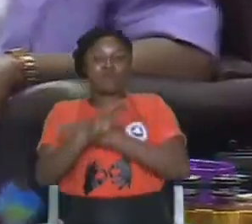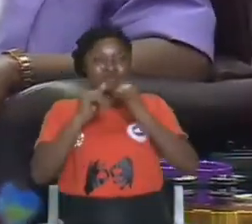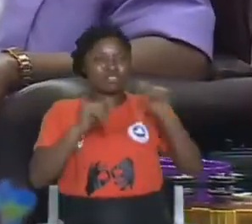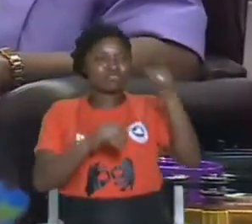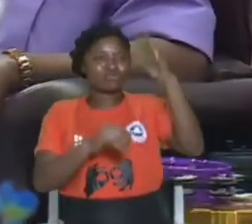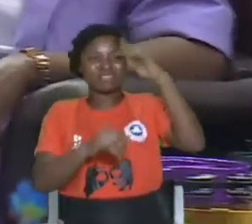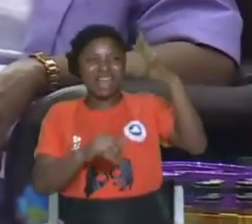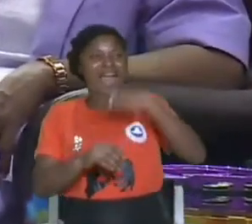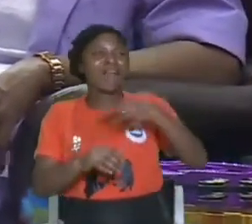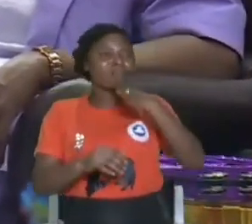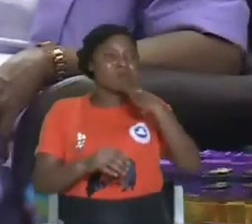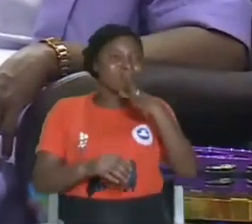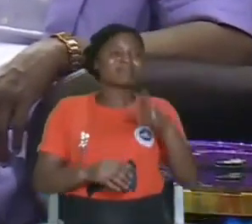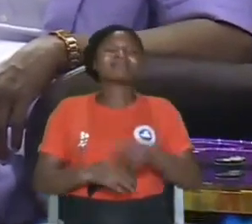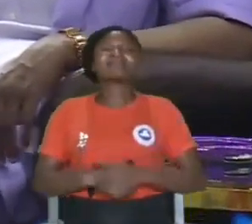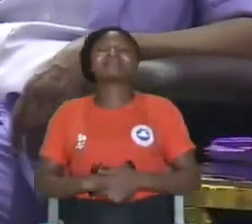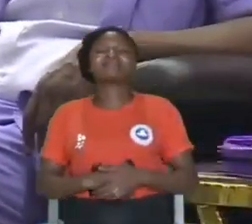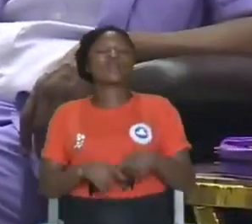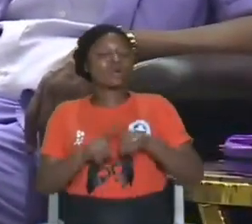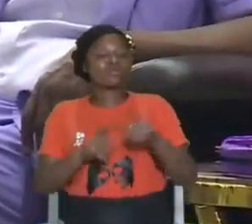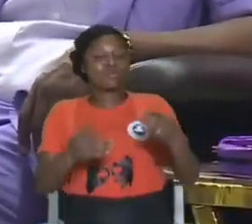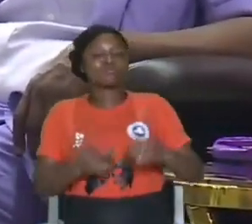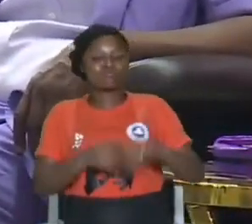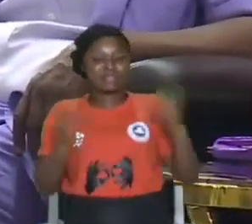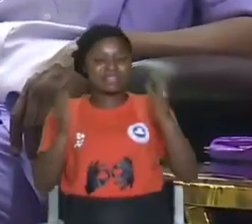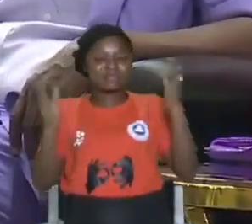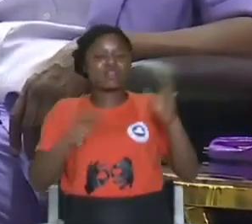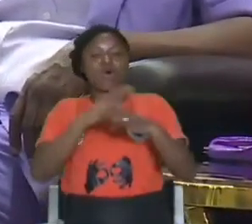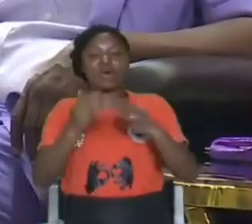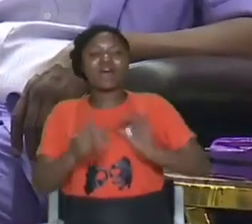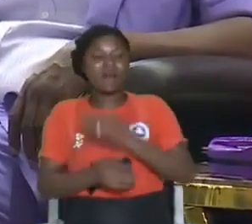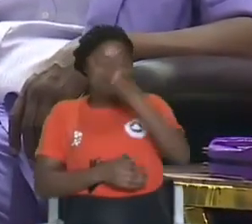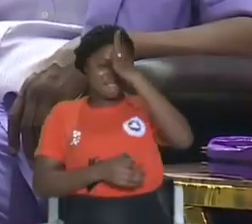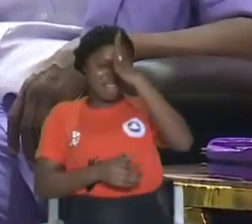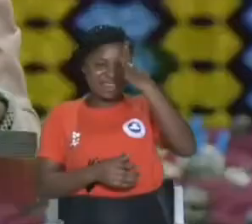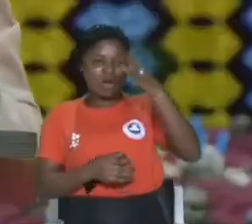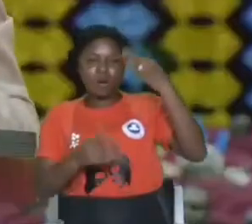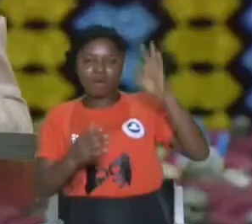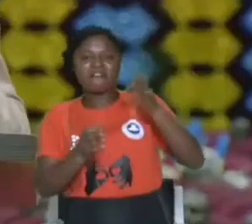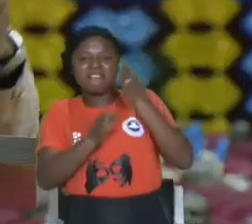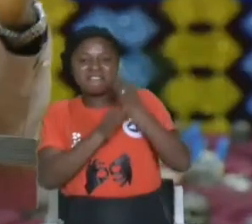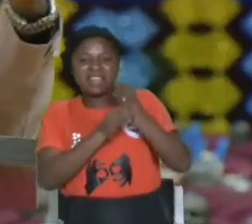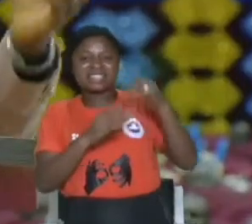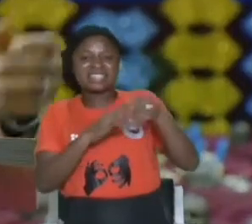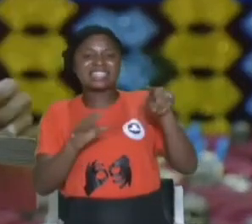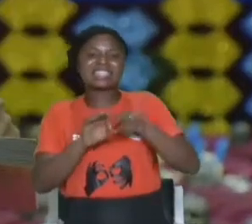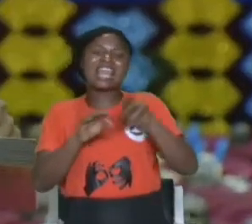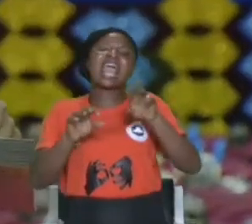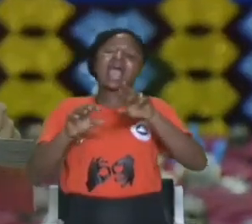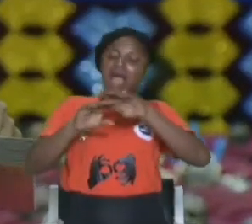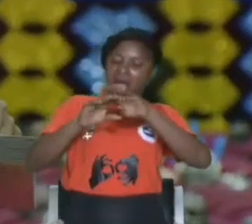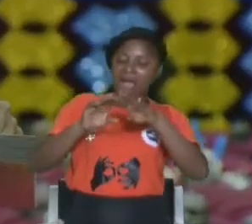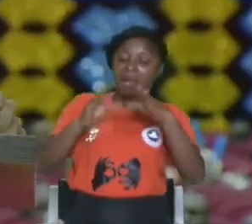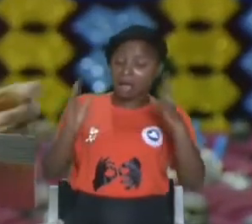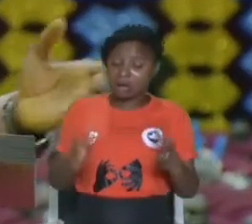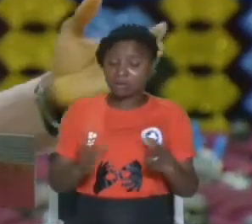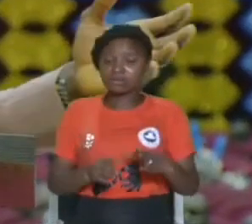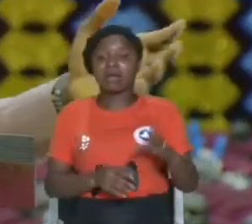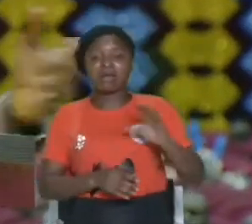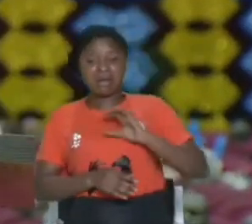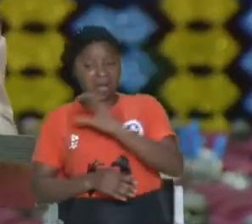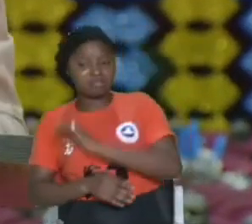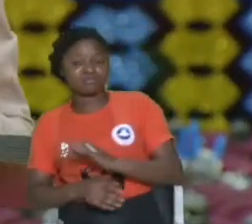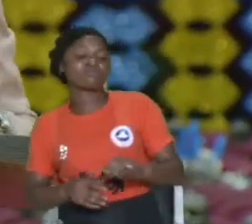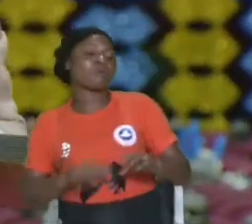Mommy. Also want to celebrate all our fathers of faith in the house, the governing board, council, all